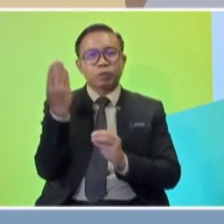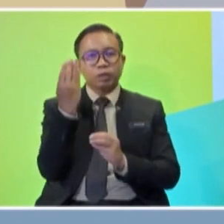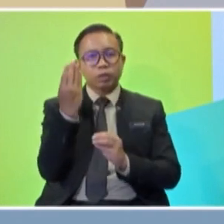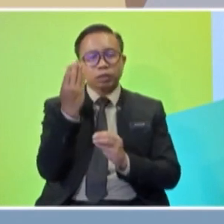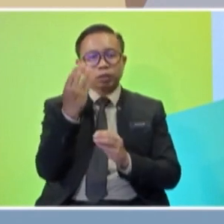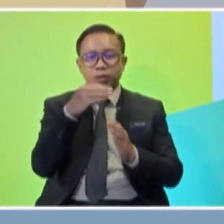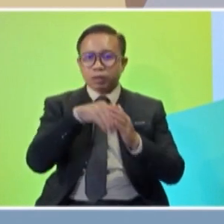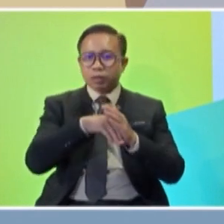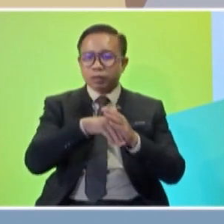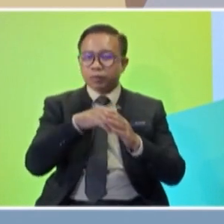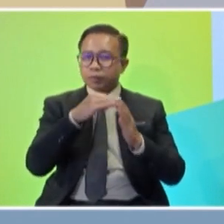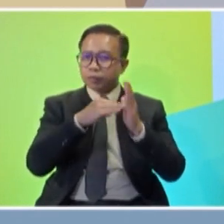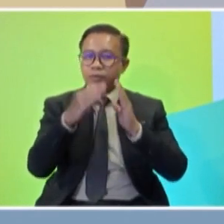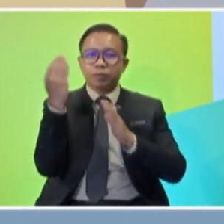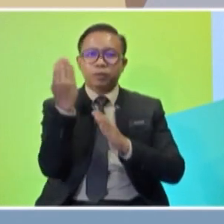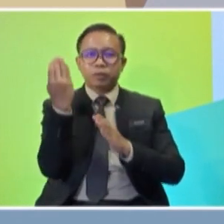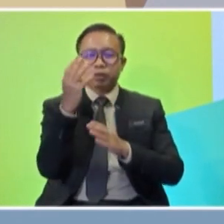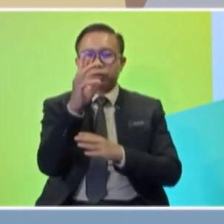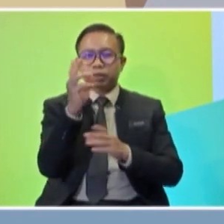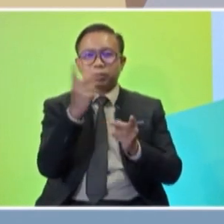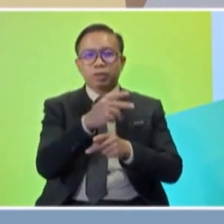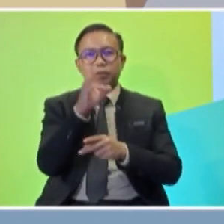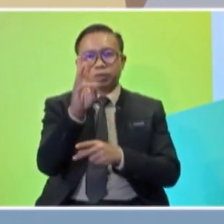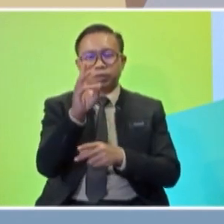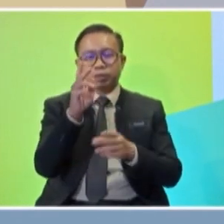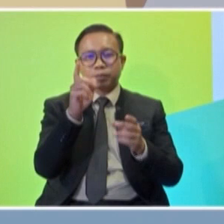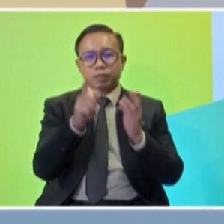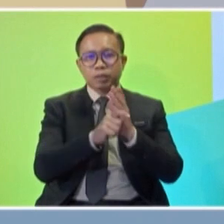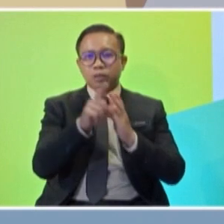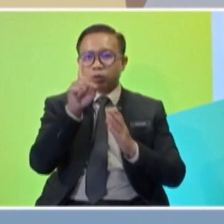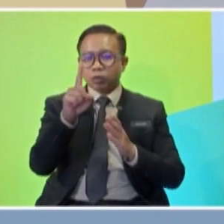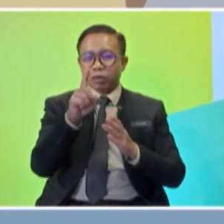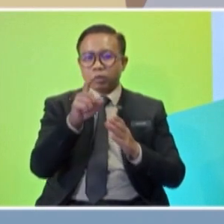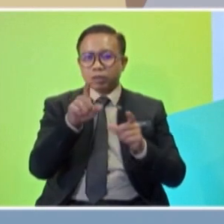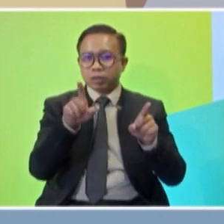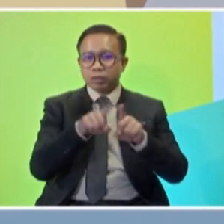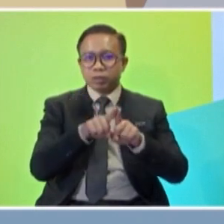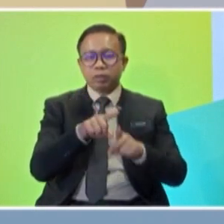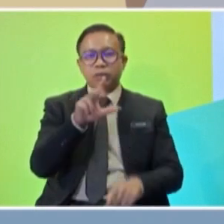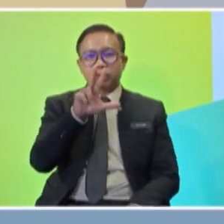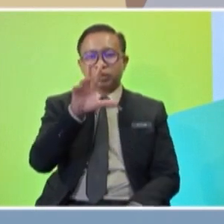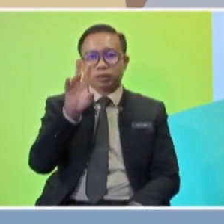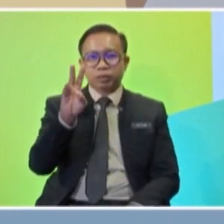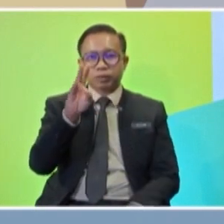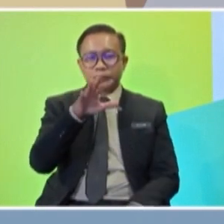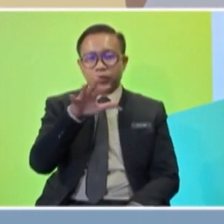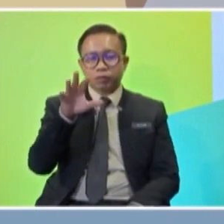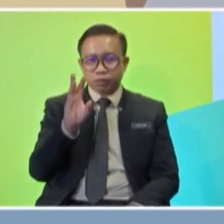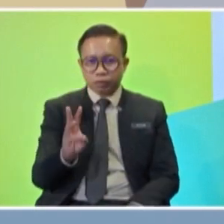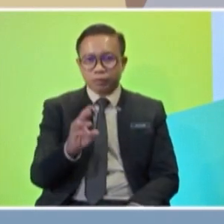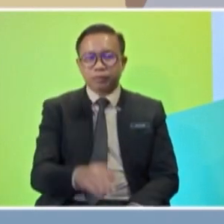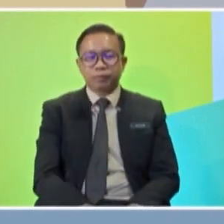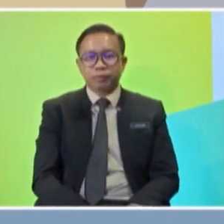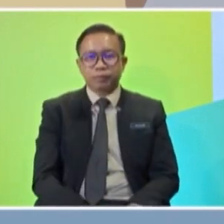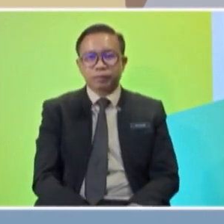improper fraction. So 6 times 6 plus 1 equal to 37 over 6. Then,